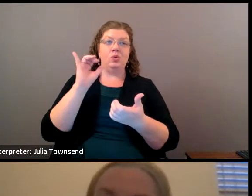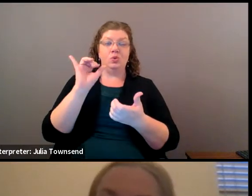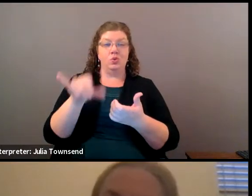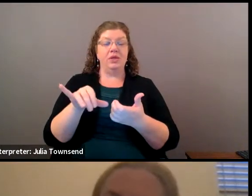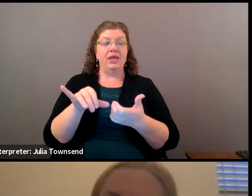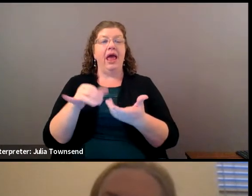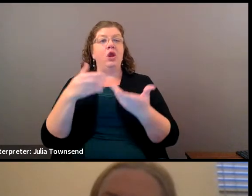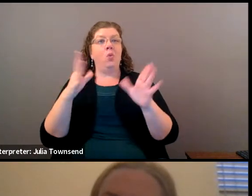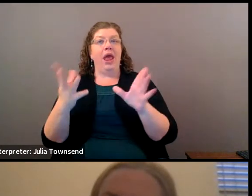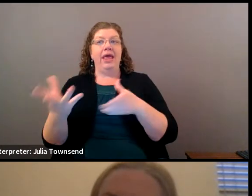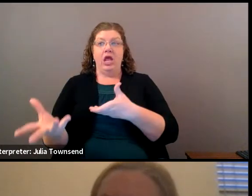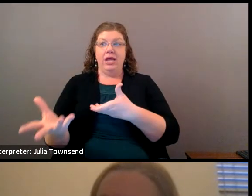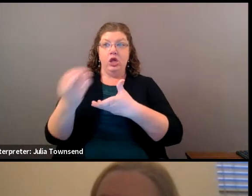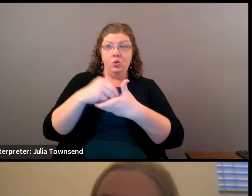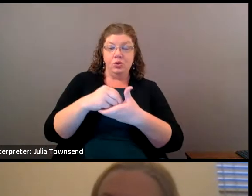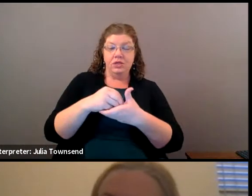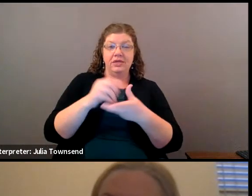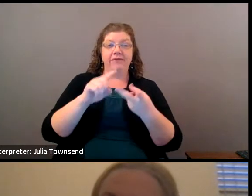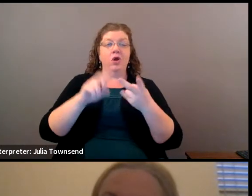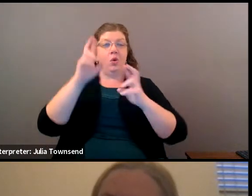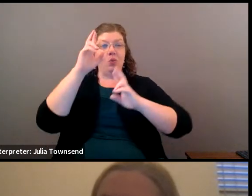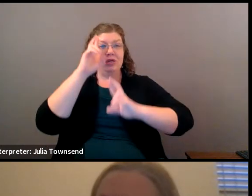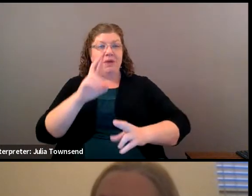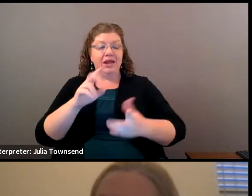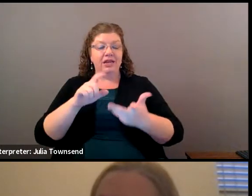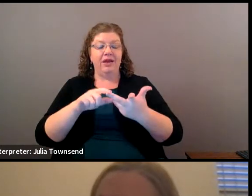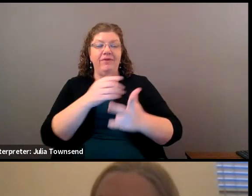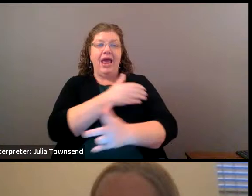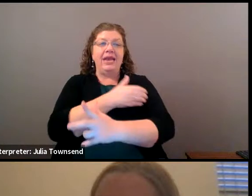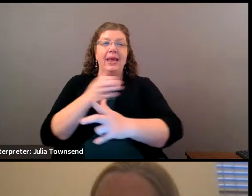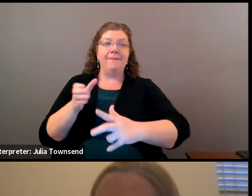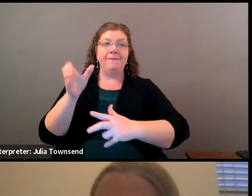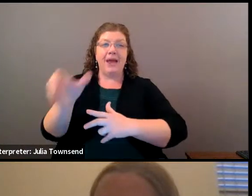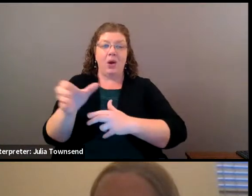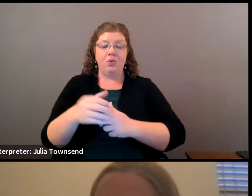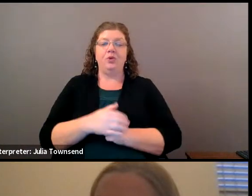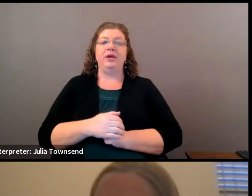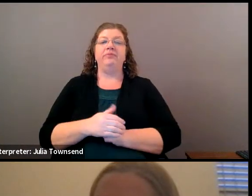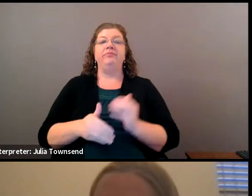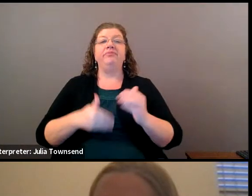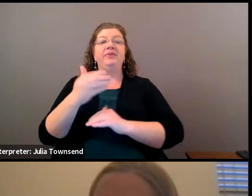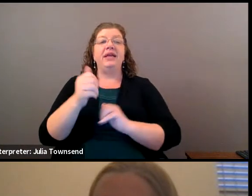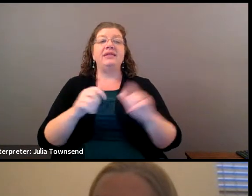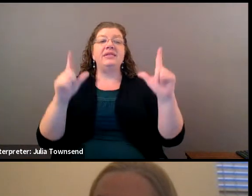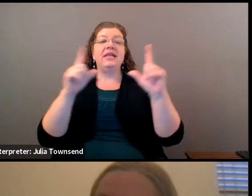are inclusive, respectful, and empowering. Next slide.